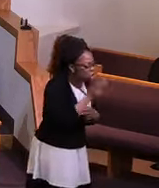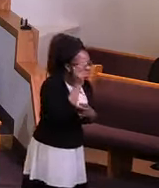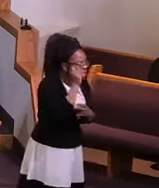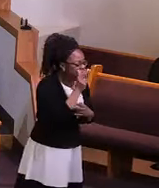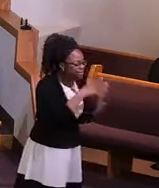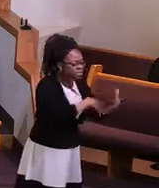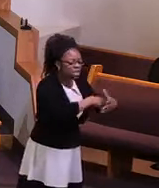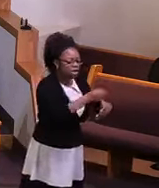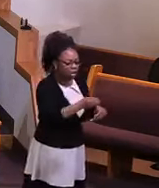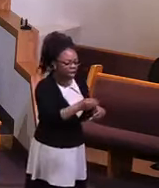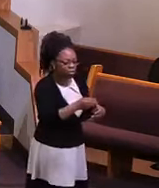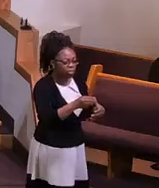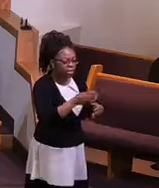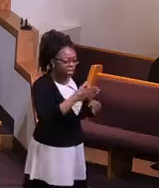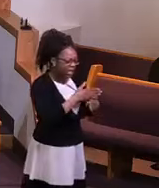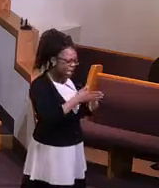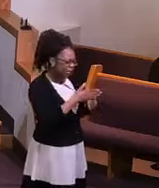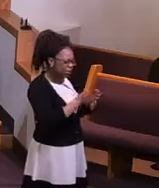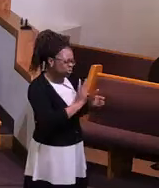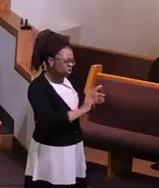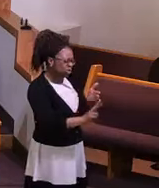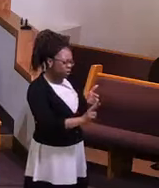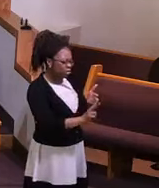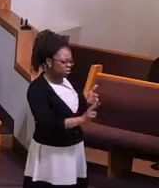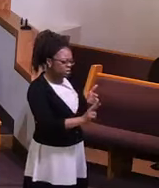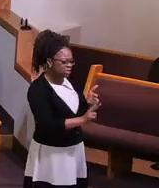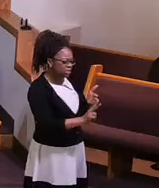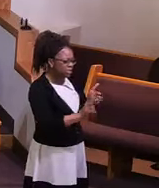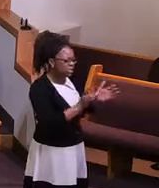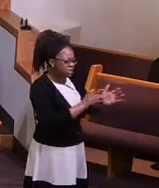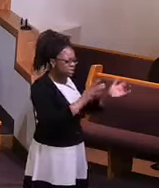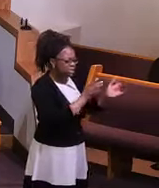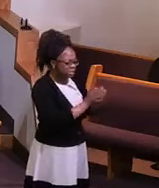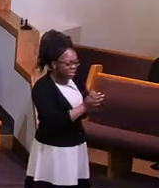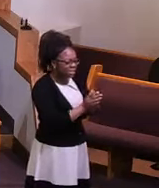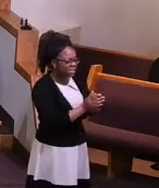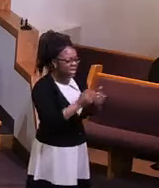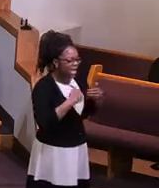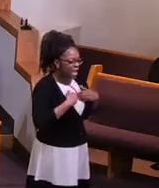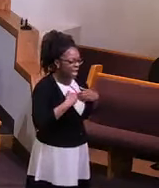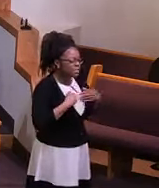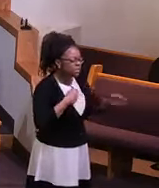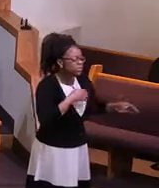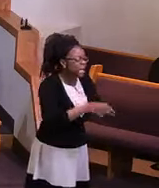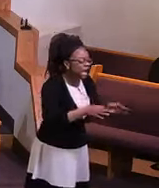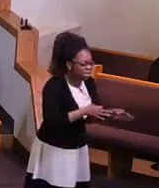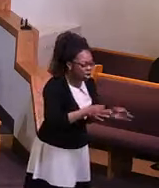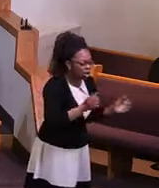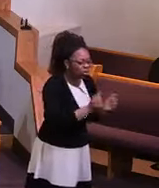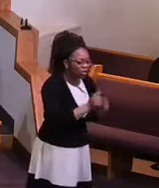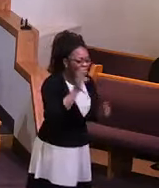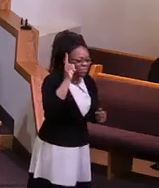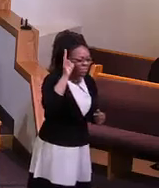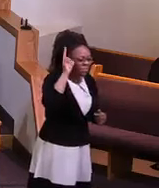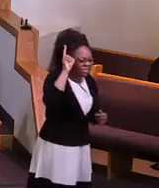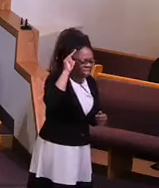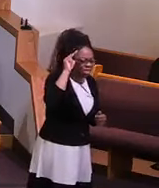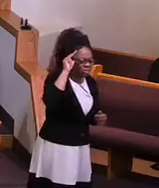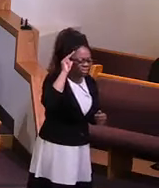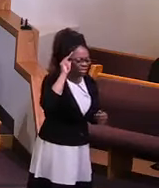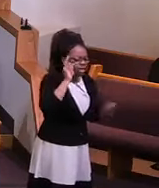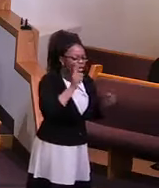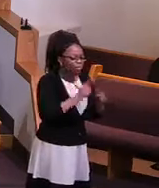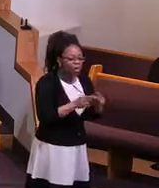the verses, there's some dialogue between Jesus and the demons. But I want to end this morning with good news is that Jesus